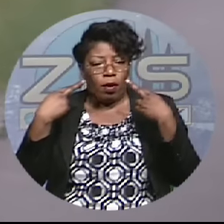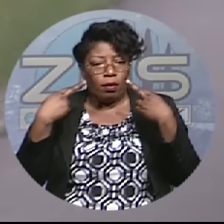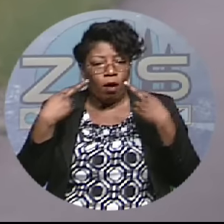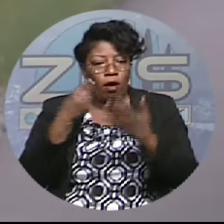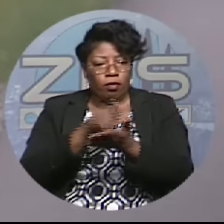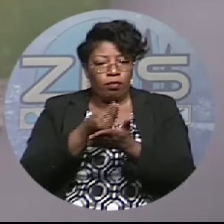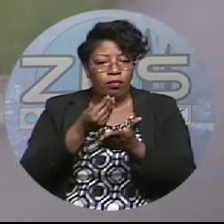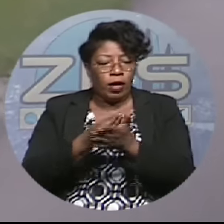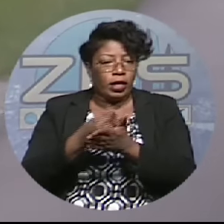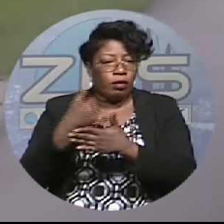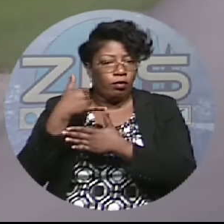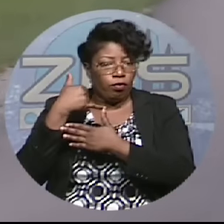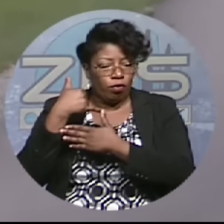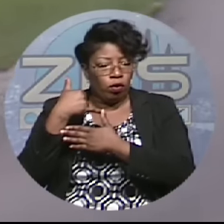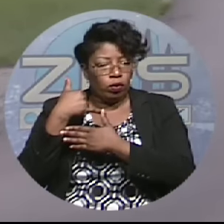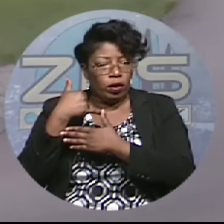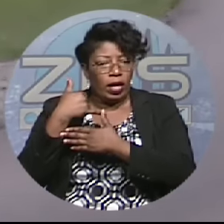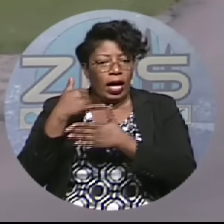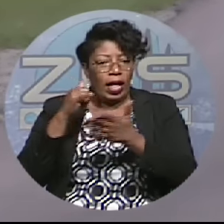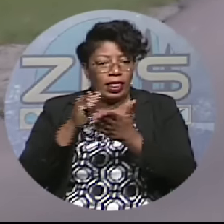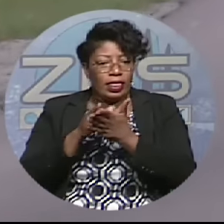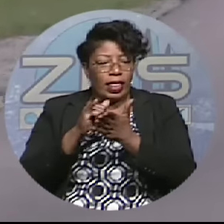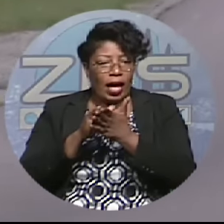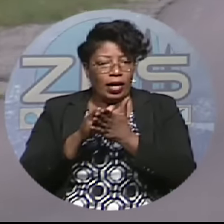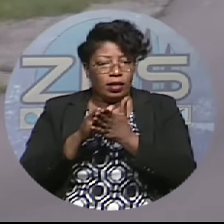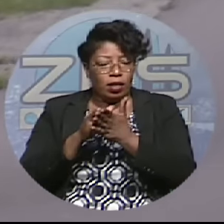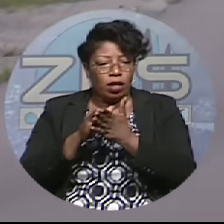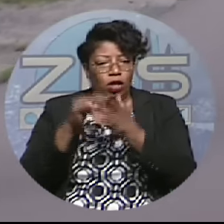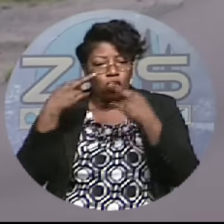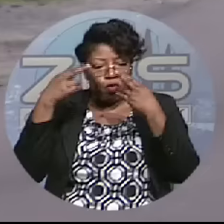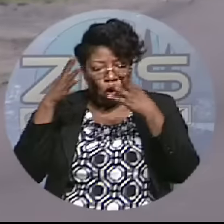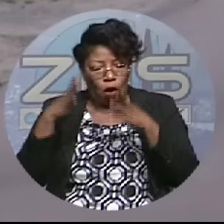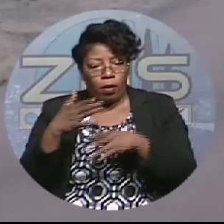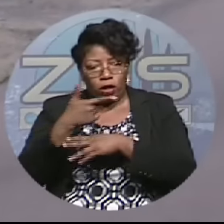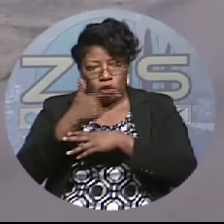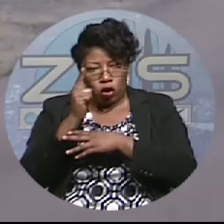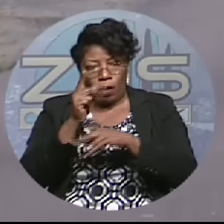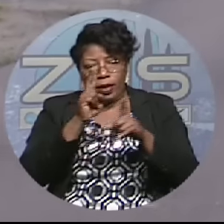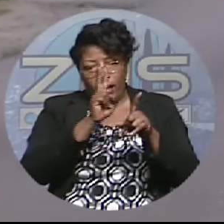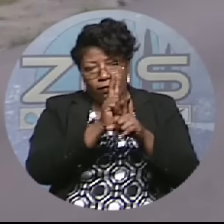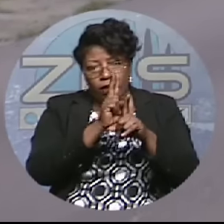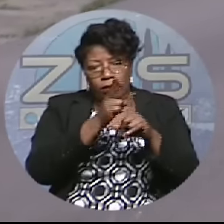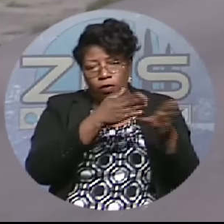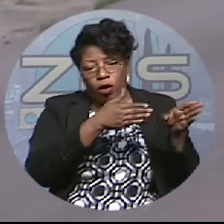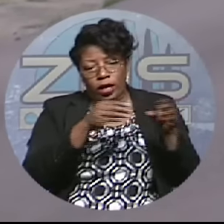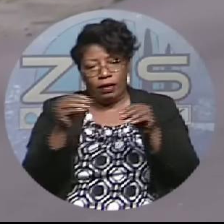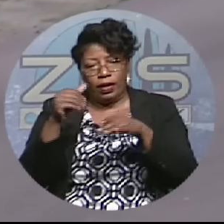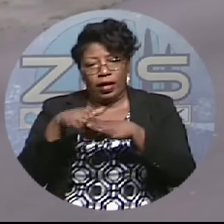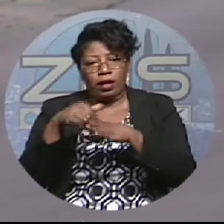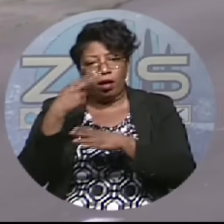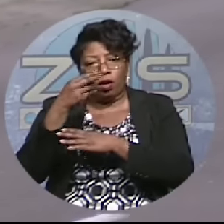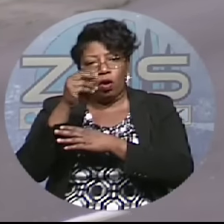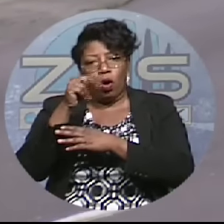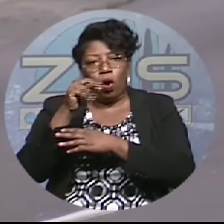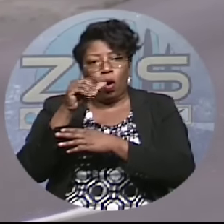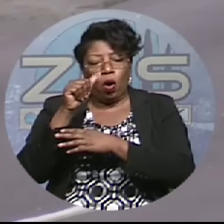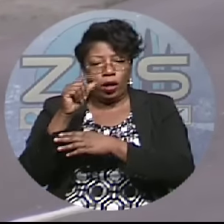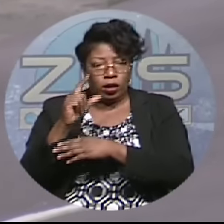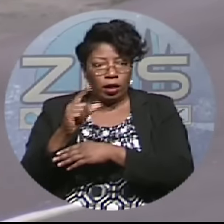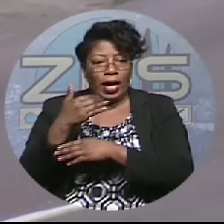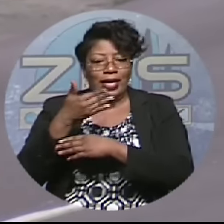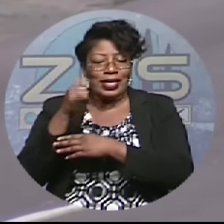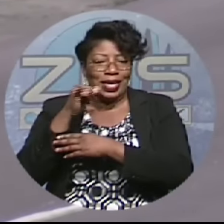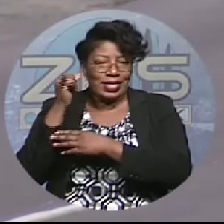phone. Authorities say the assailant shot the victim before fleeing in a white Honda Fit vehicle. Then around 6 o'clock yesterday evening,